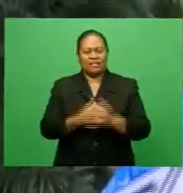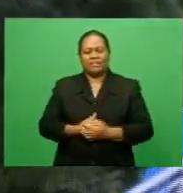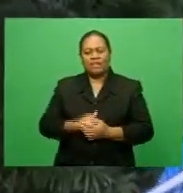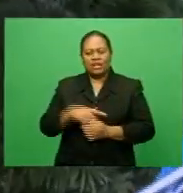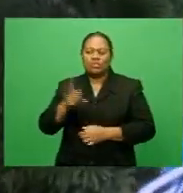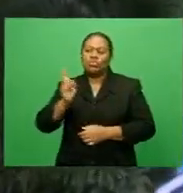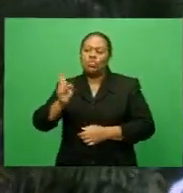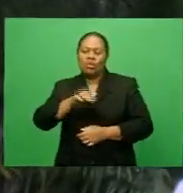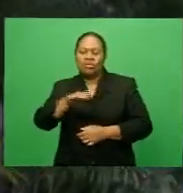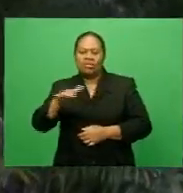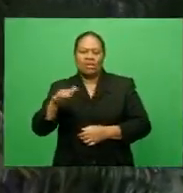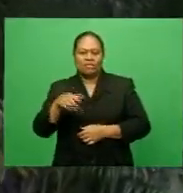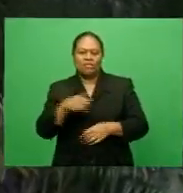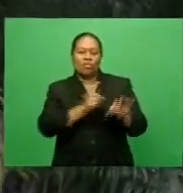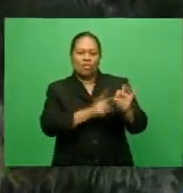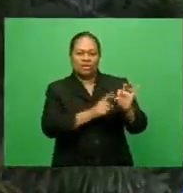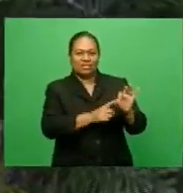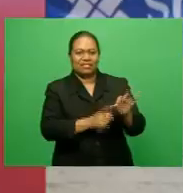into question.